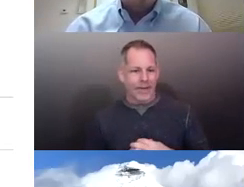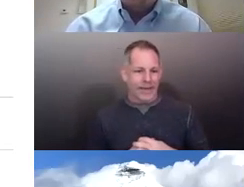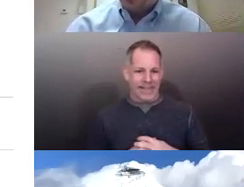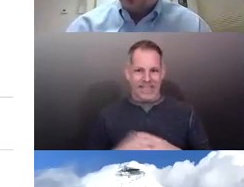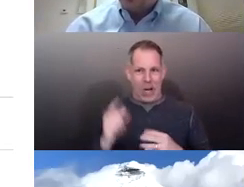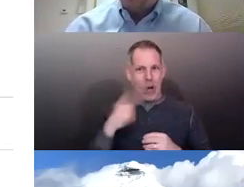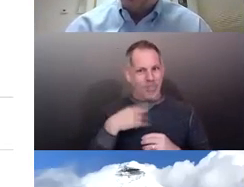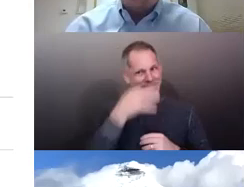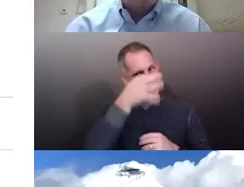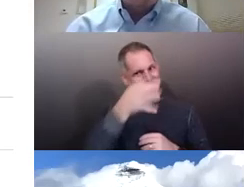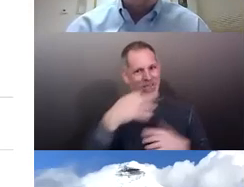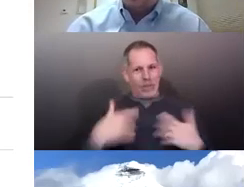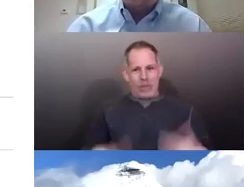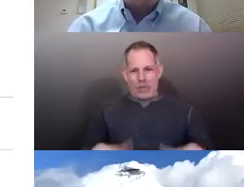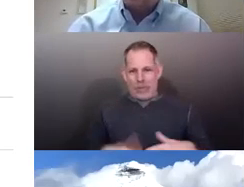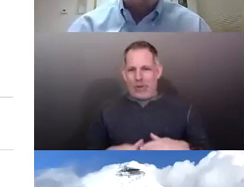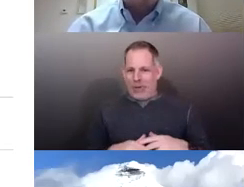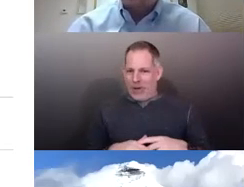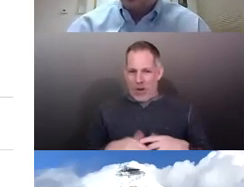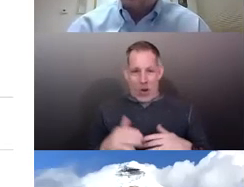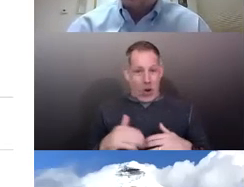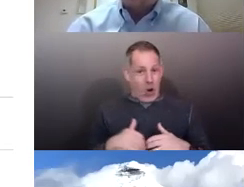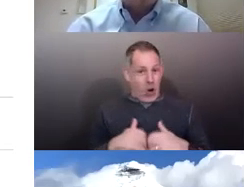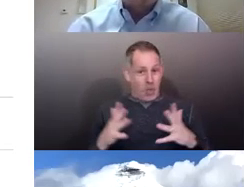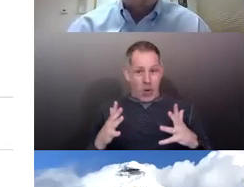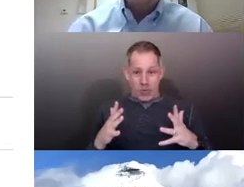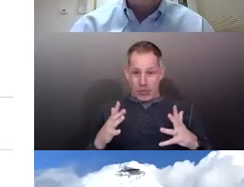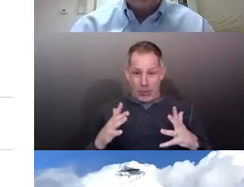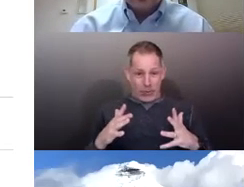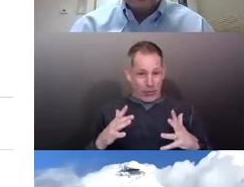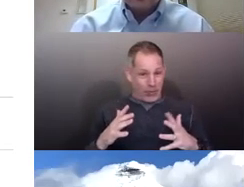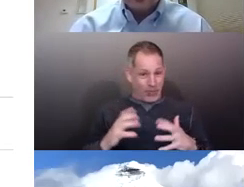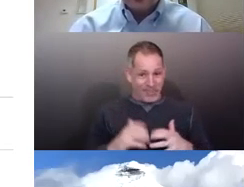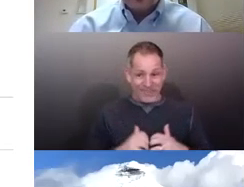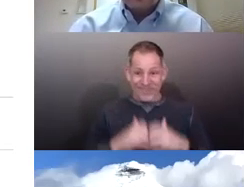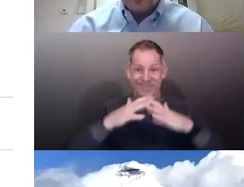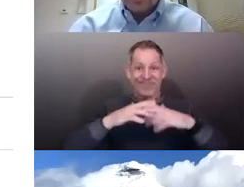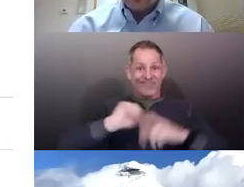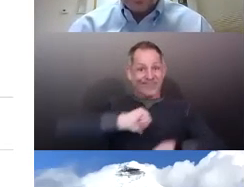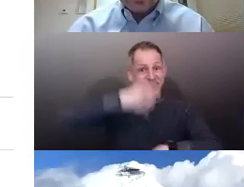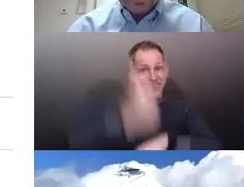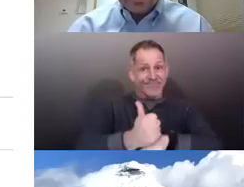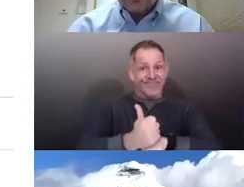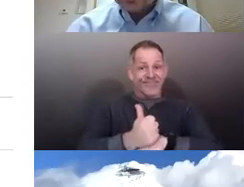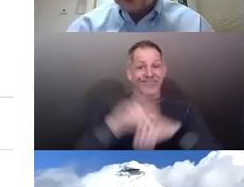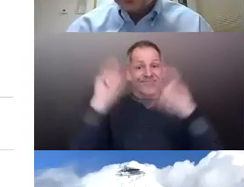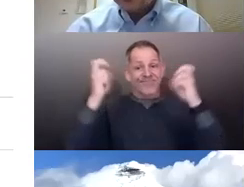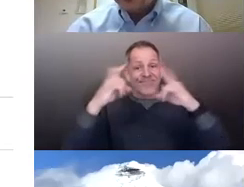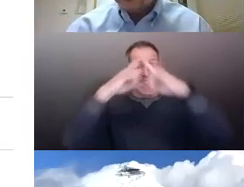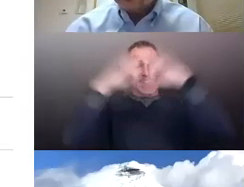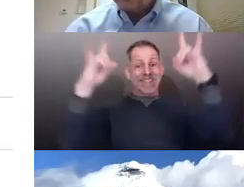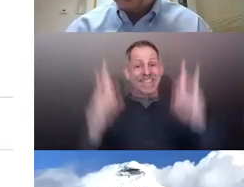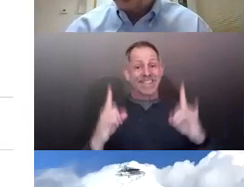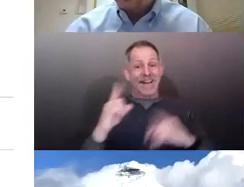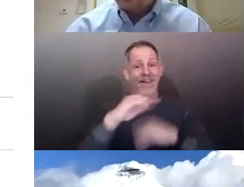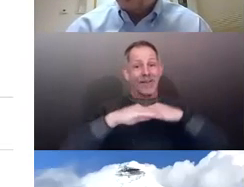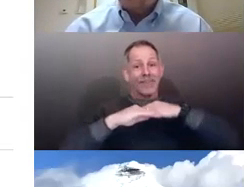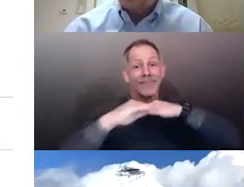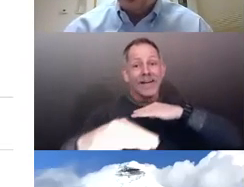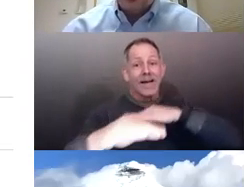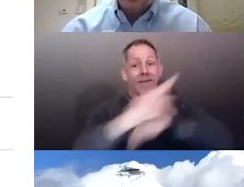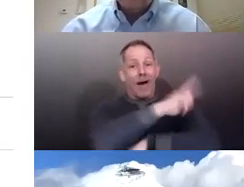and we got away with it just in time. We bent the curve. I know we can do it again. Right now, hospitalizations have